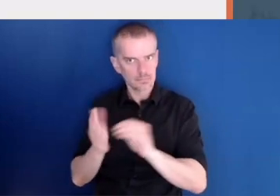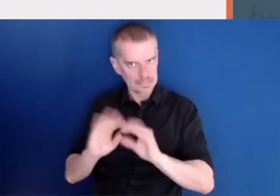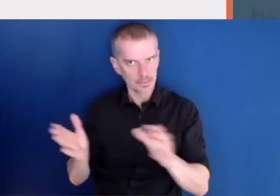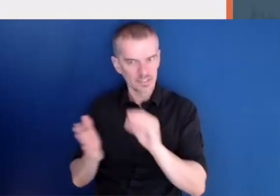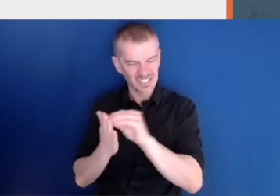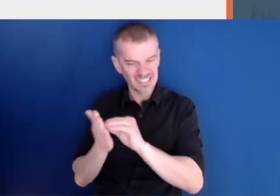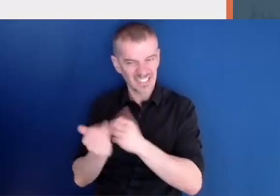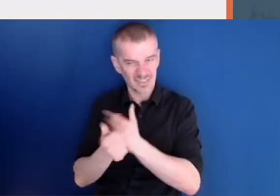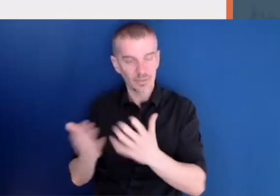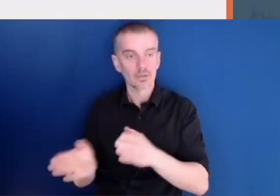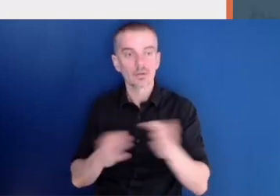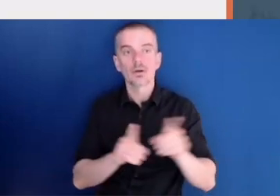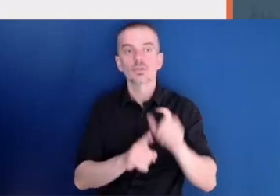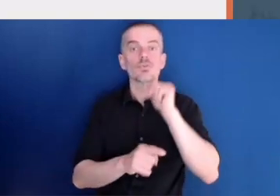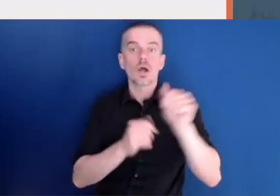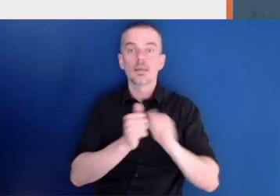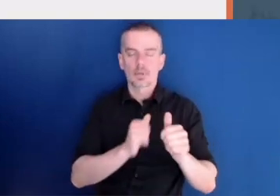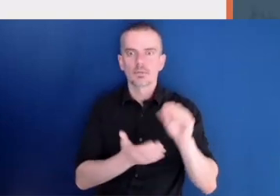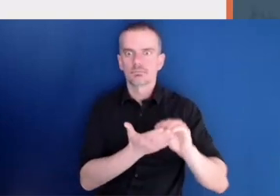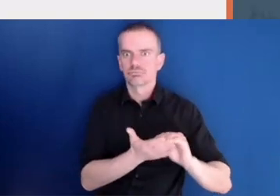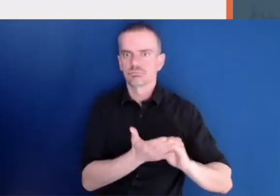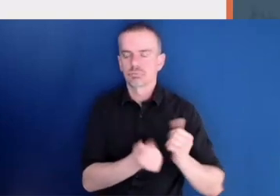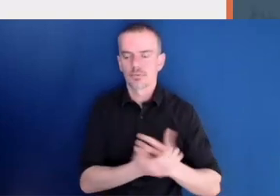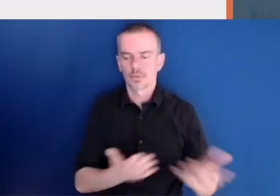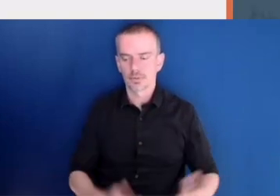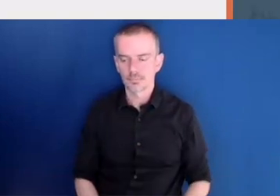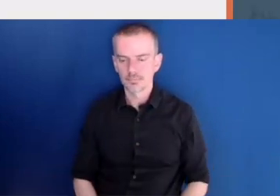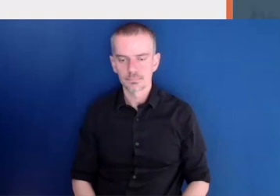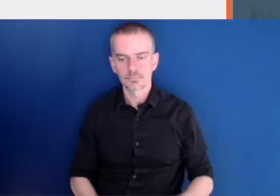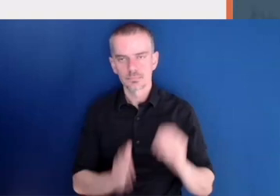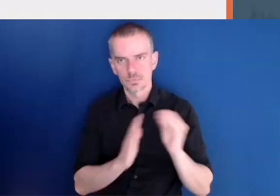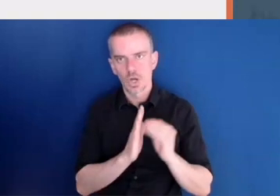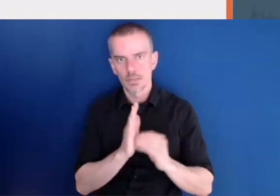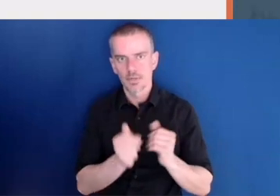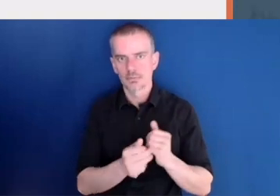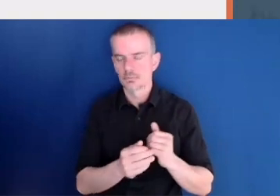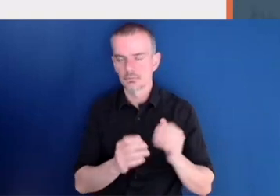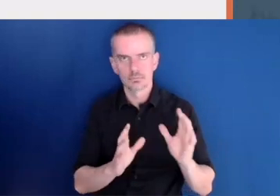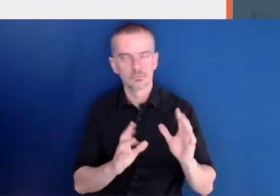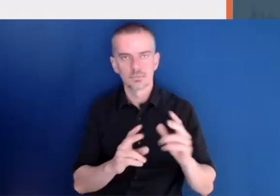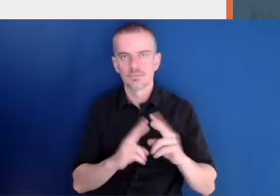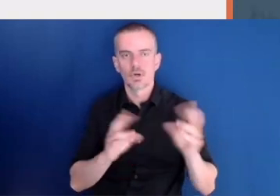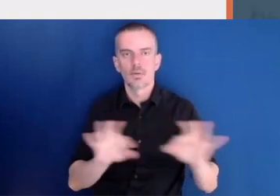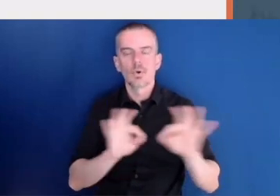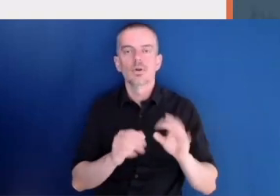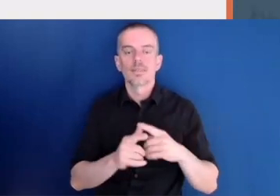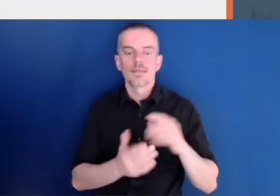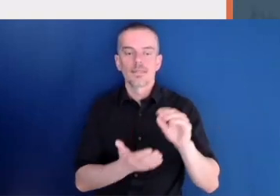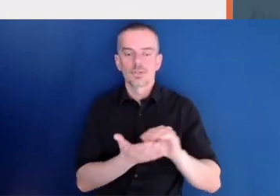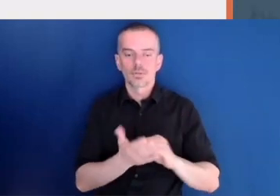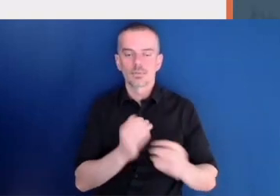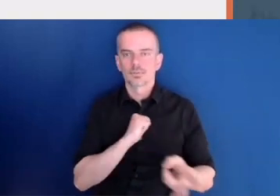non-competitive procurement methods. So document. It's very important, and then store that documentation in more than